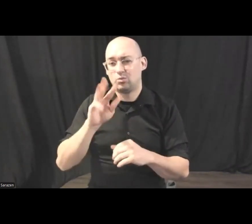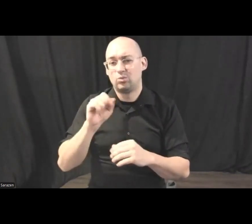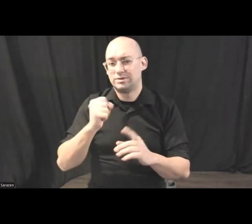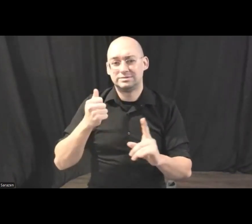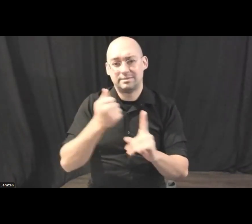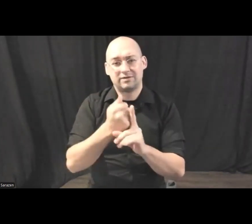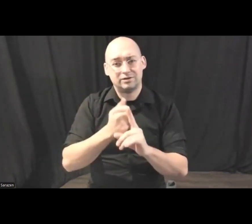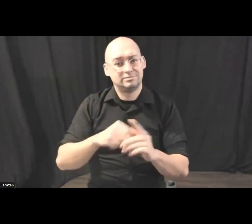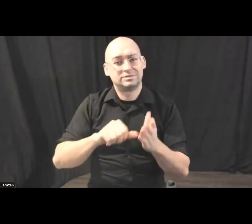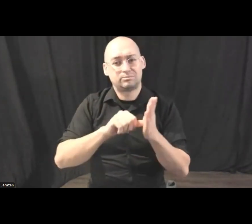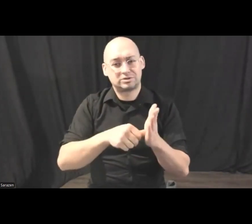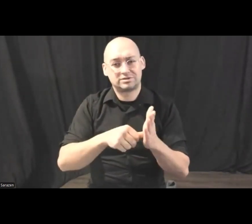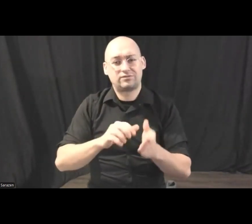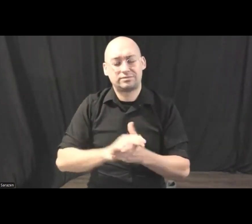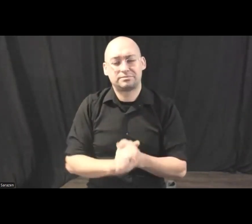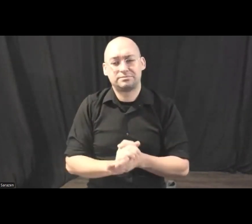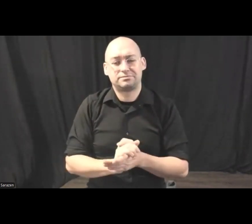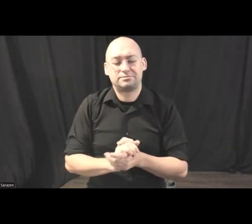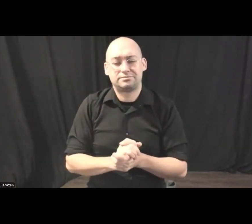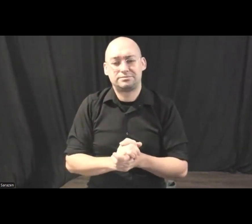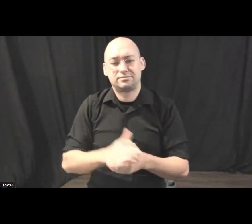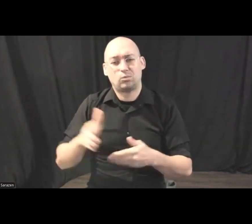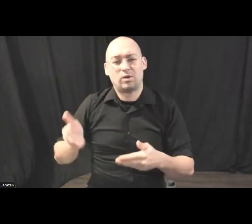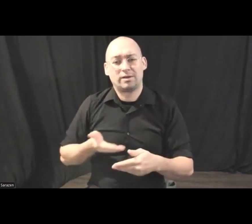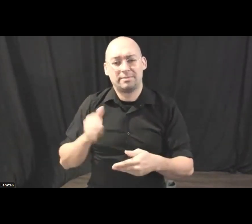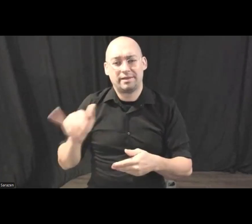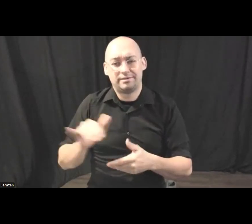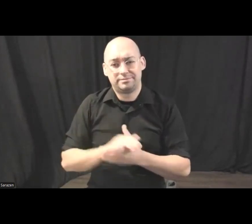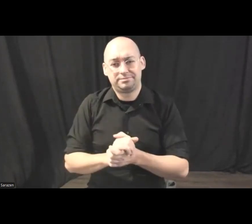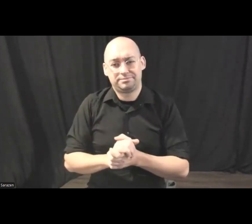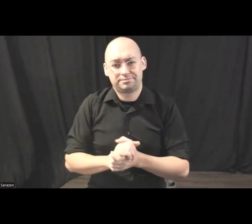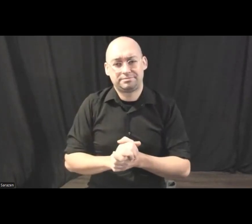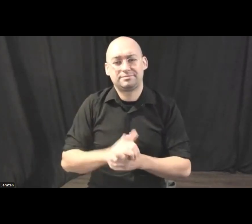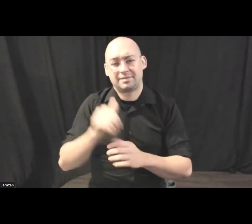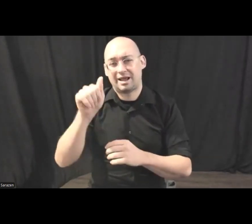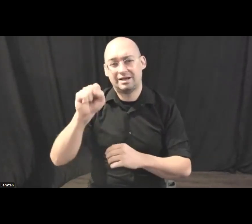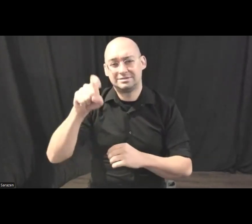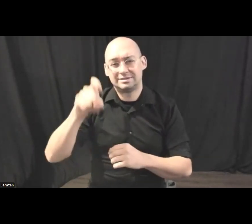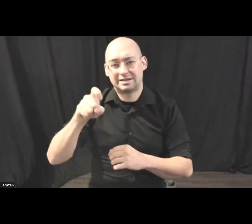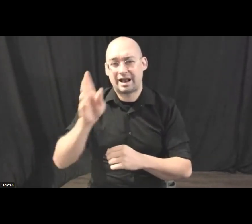impressive. And so we continue to welcome that as needed, and in fact, are counting on it.